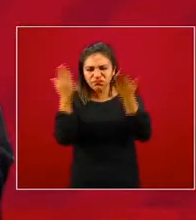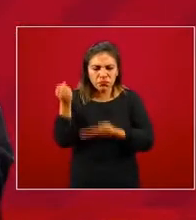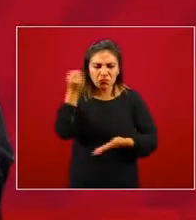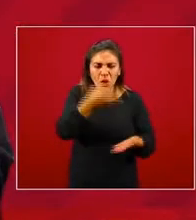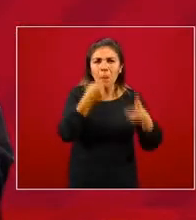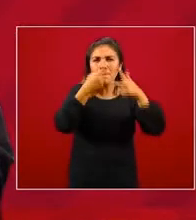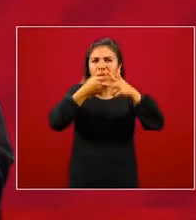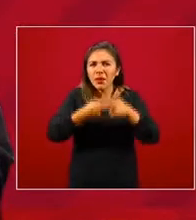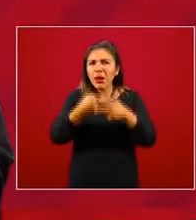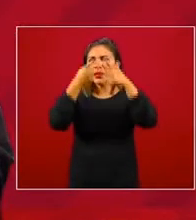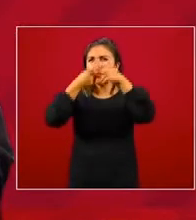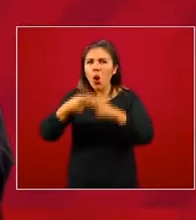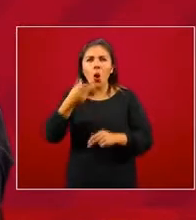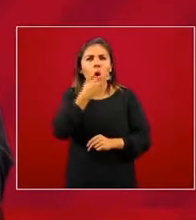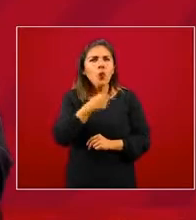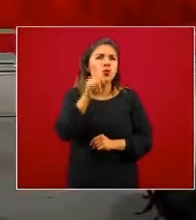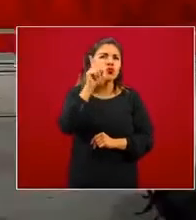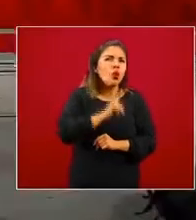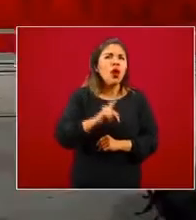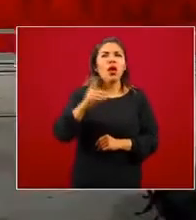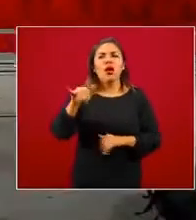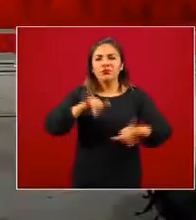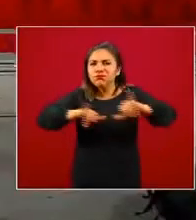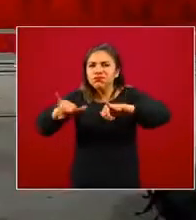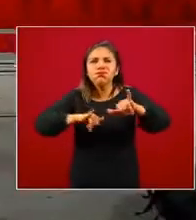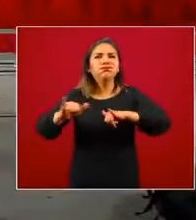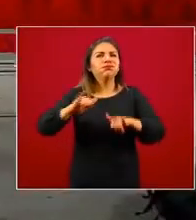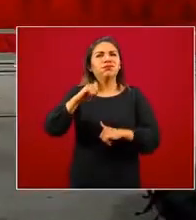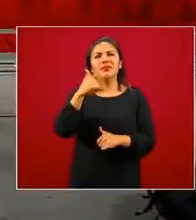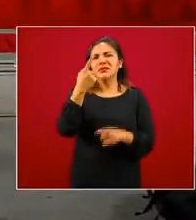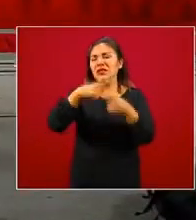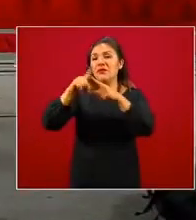research today, and those mathematical communities of